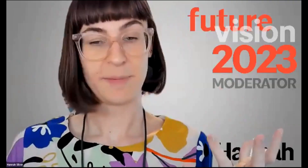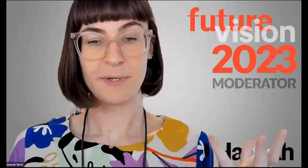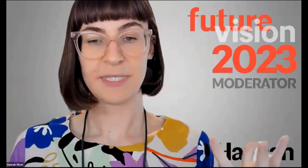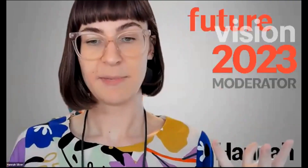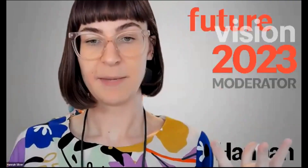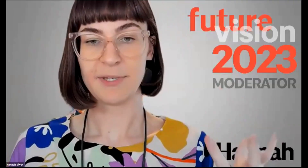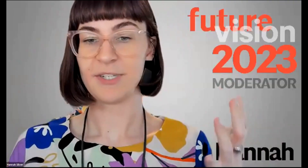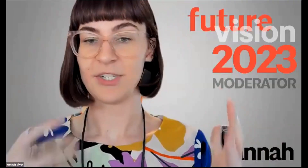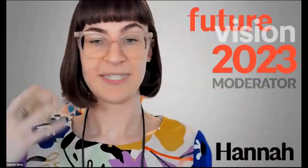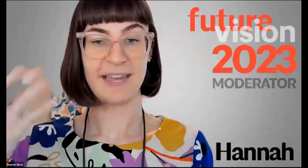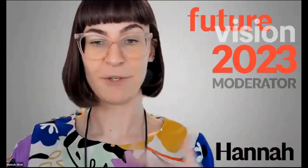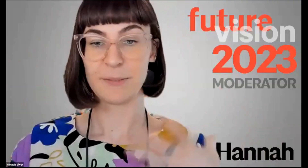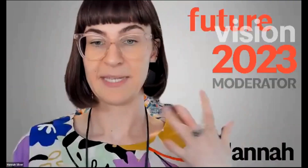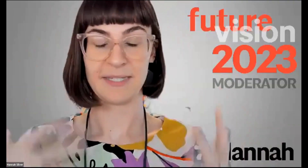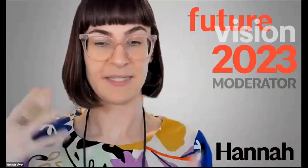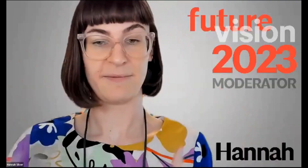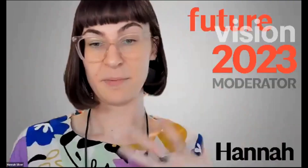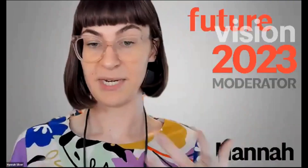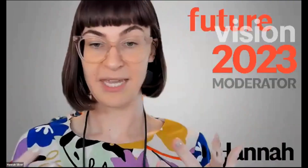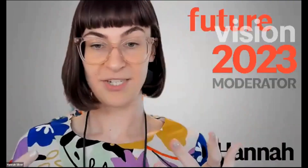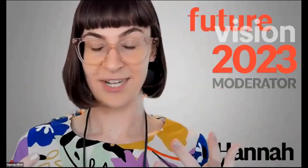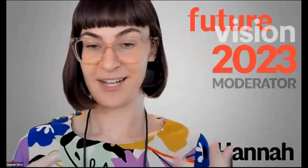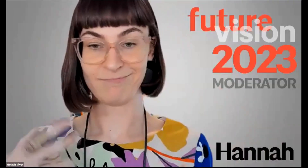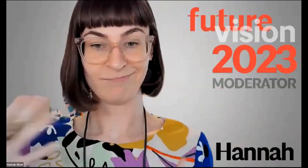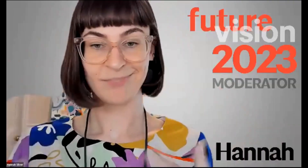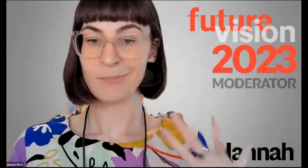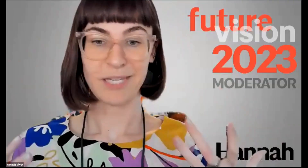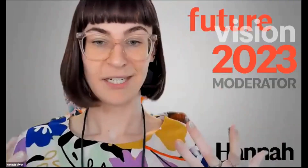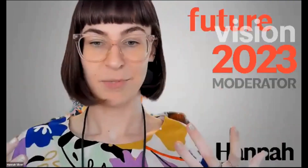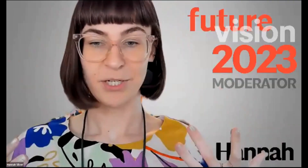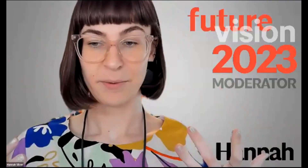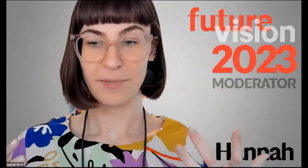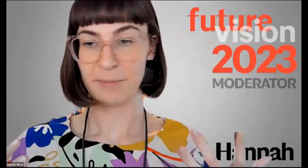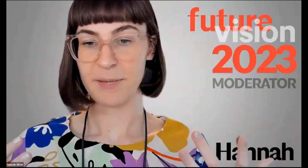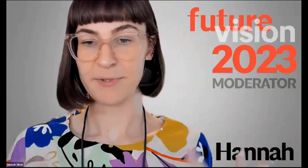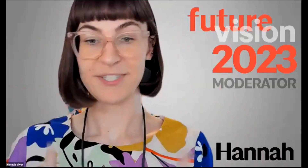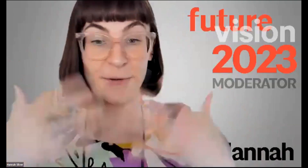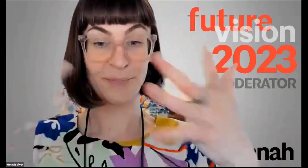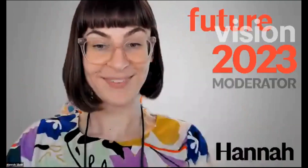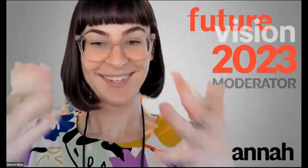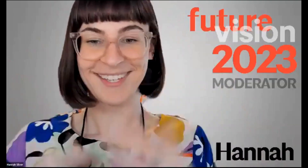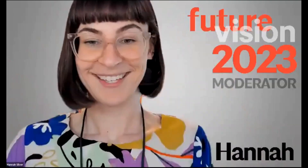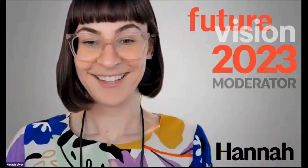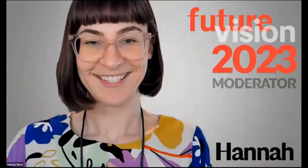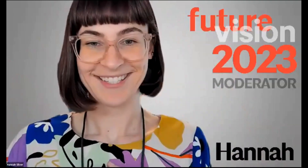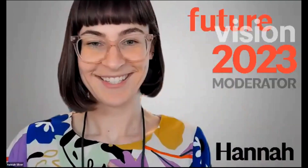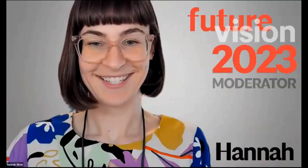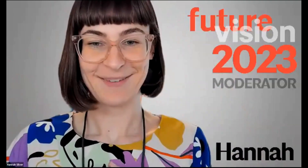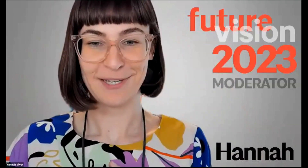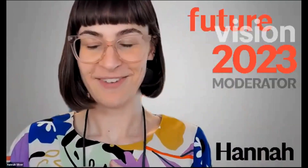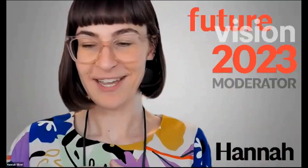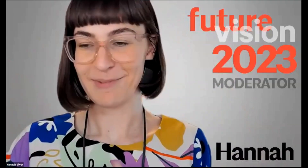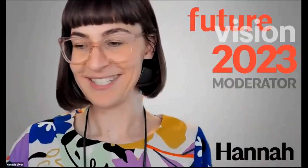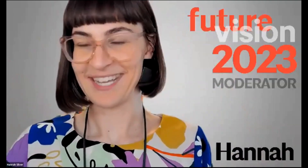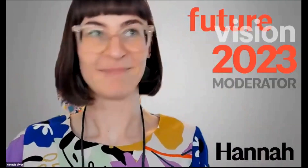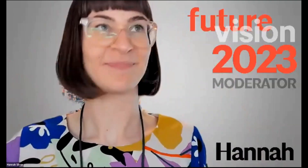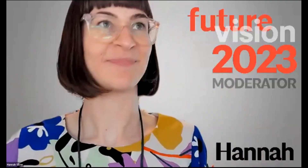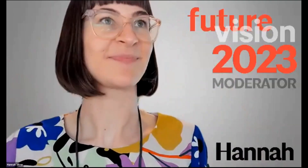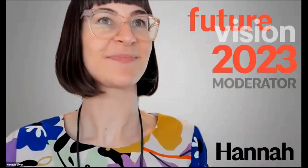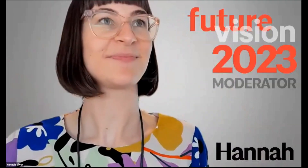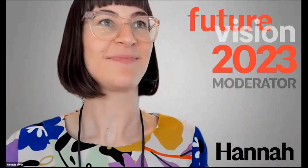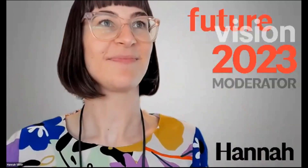much to people to be able to just have those basics of communication and be in community with people. So let's see what you've got,